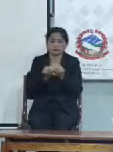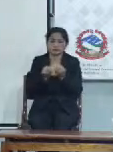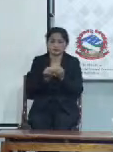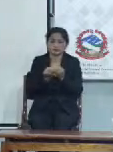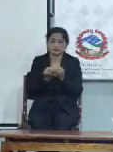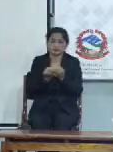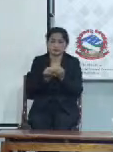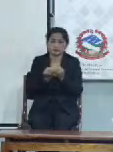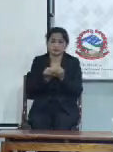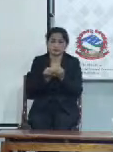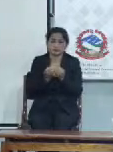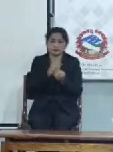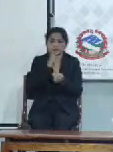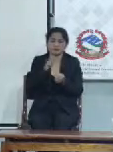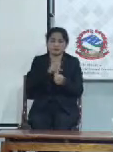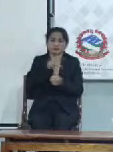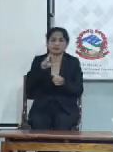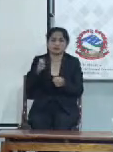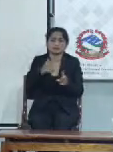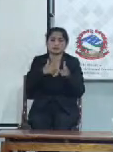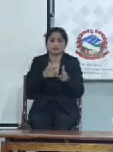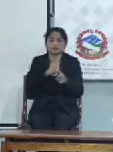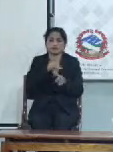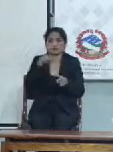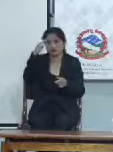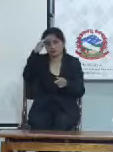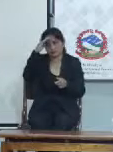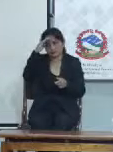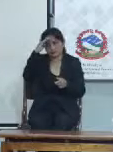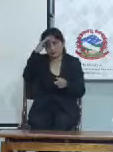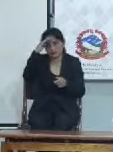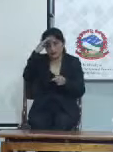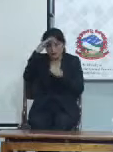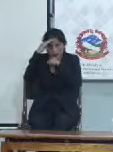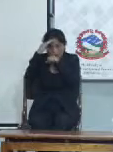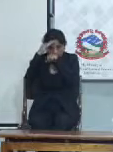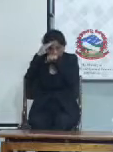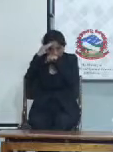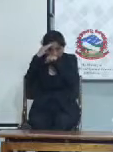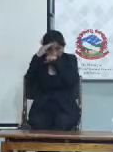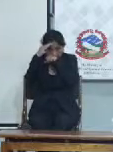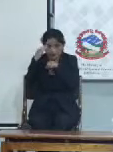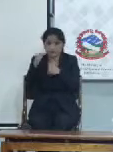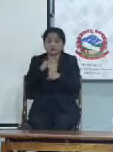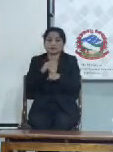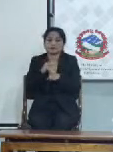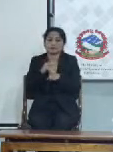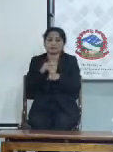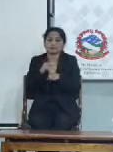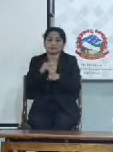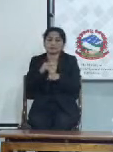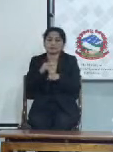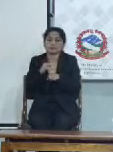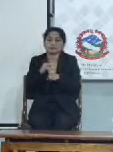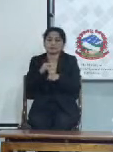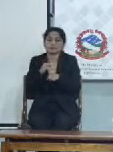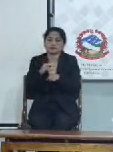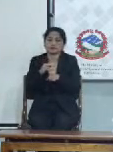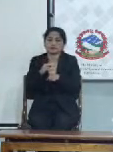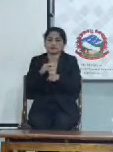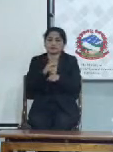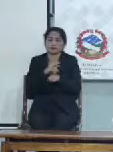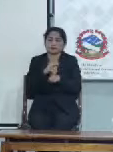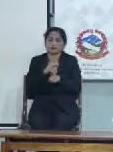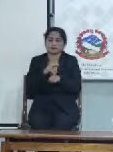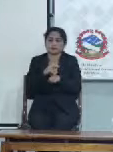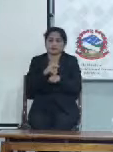police. Nepal, they have only 5 minutes. Coordinating with the Nepal police, APF, NEOC, GOC,